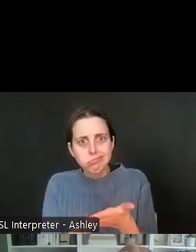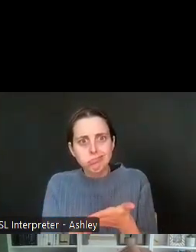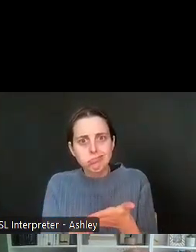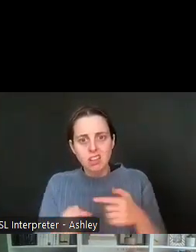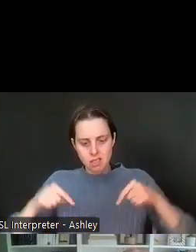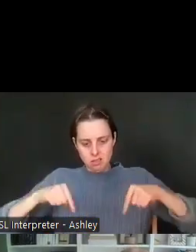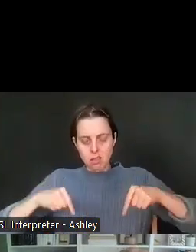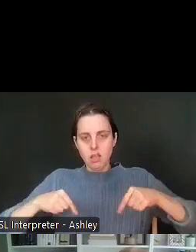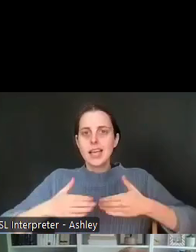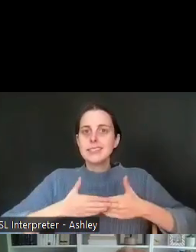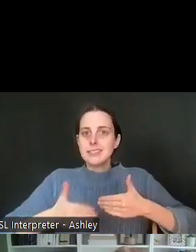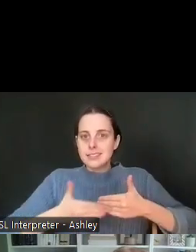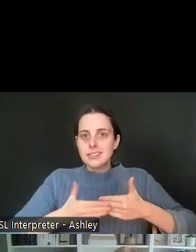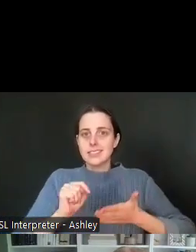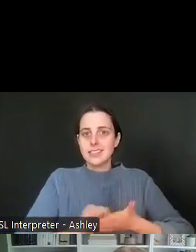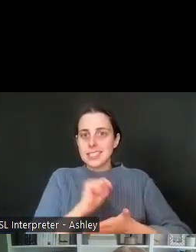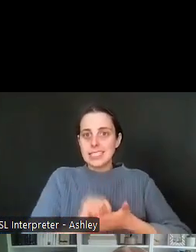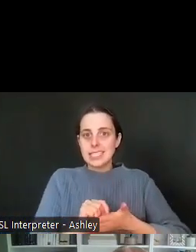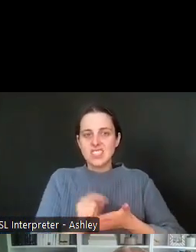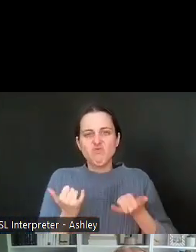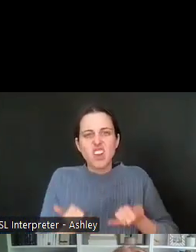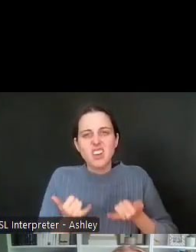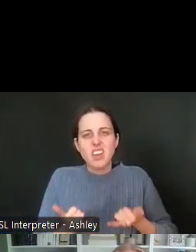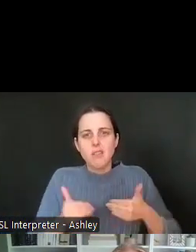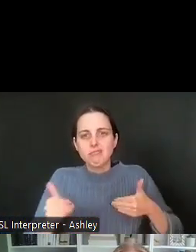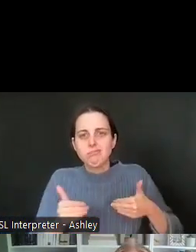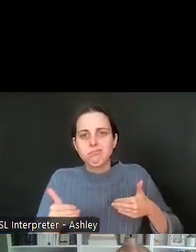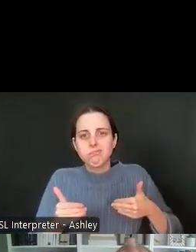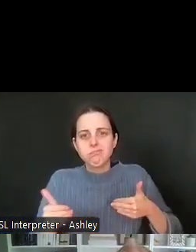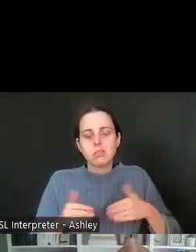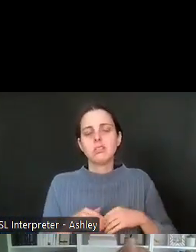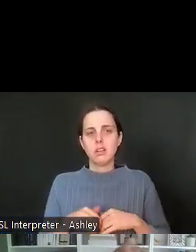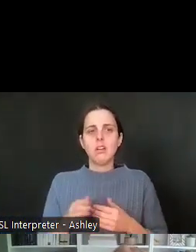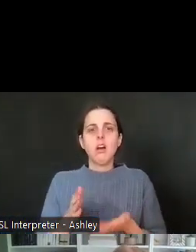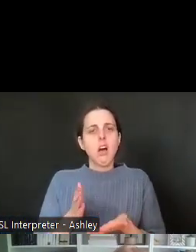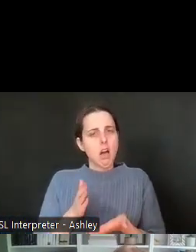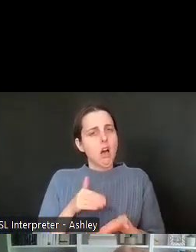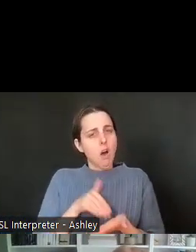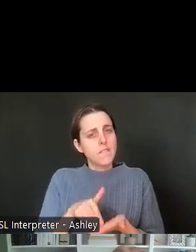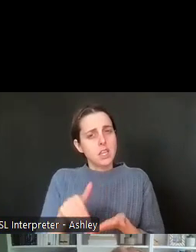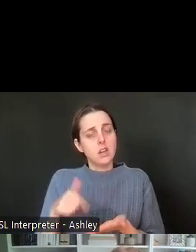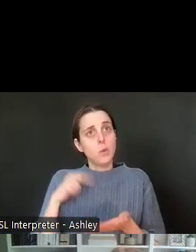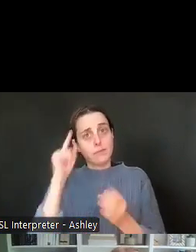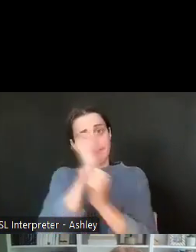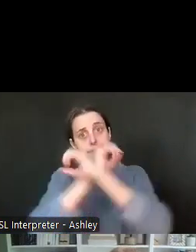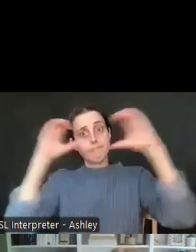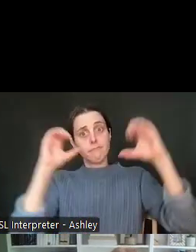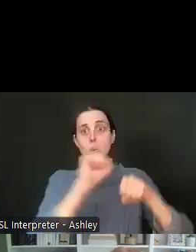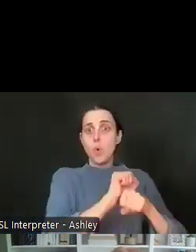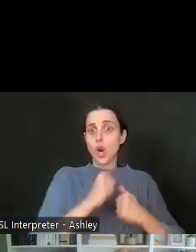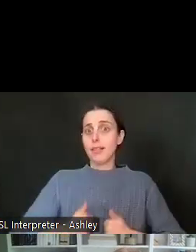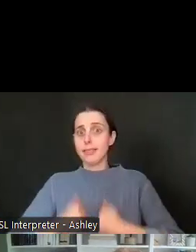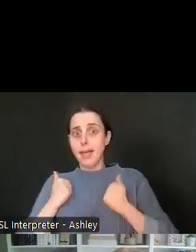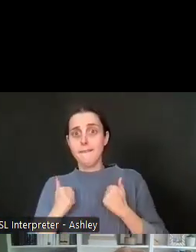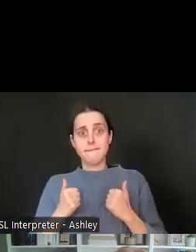this season of your life. So often we think about work-life harmony as something we've got to figure